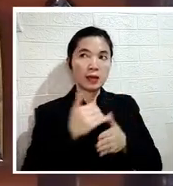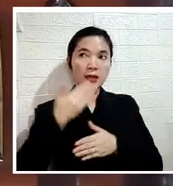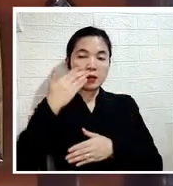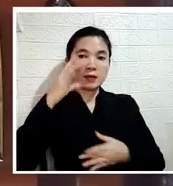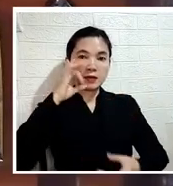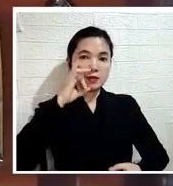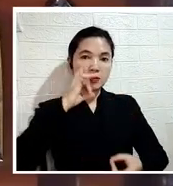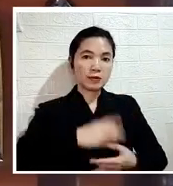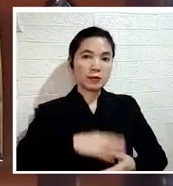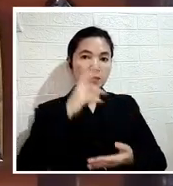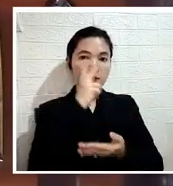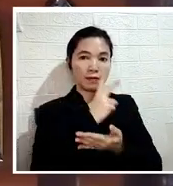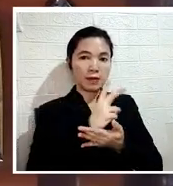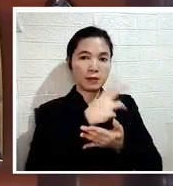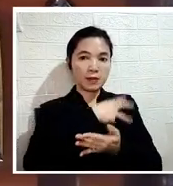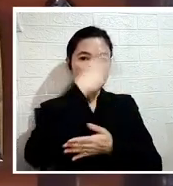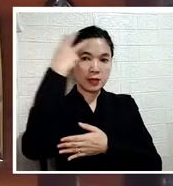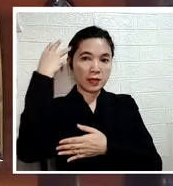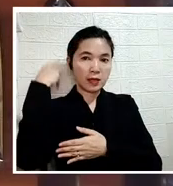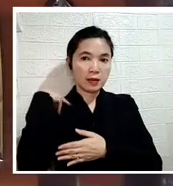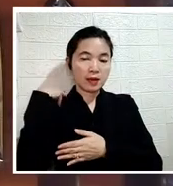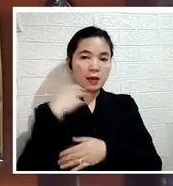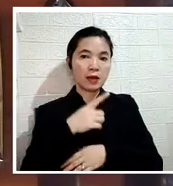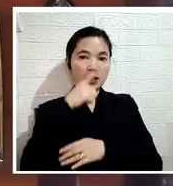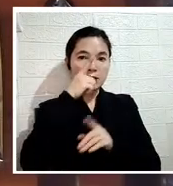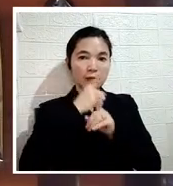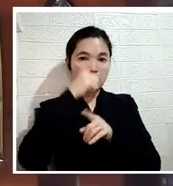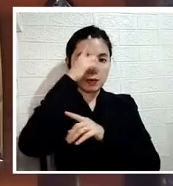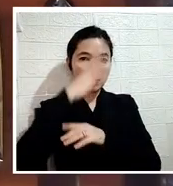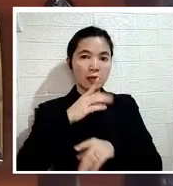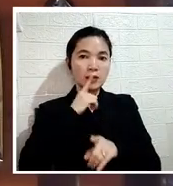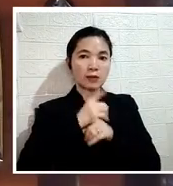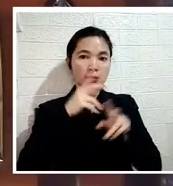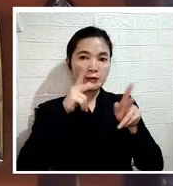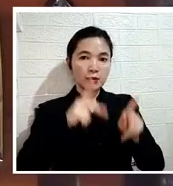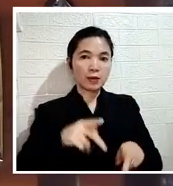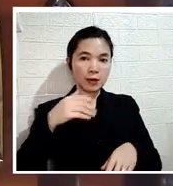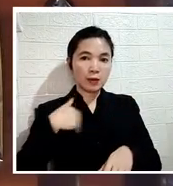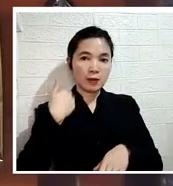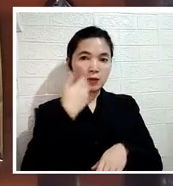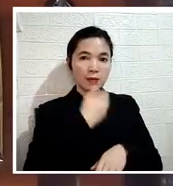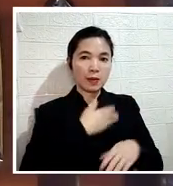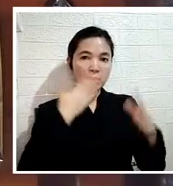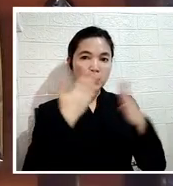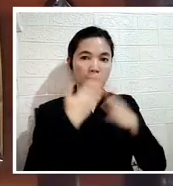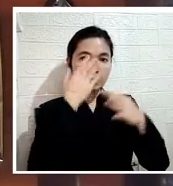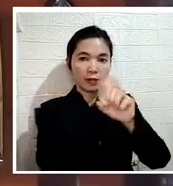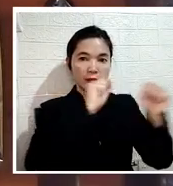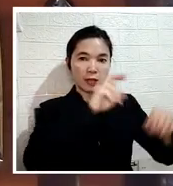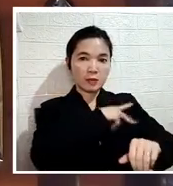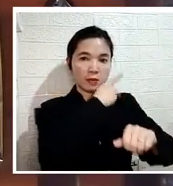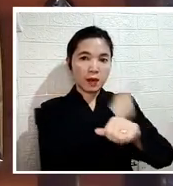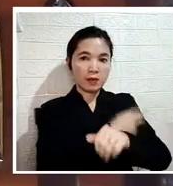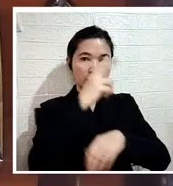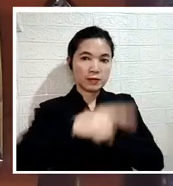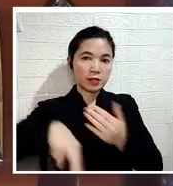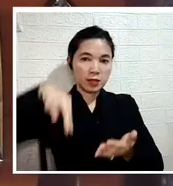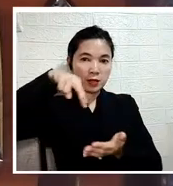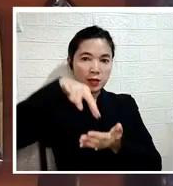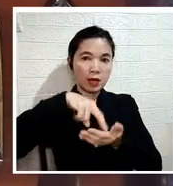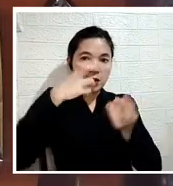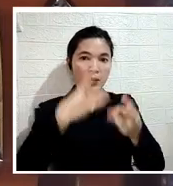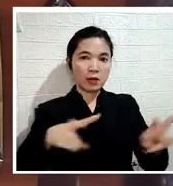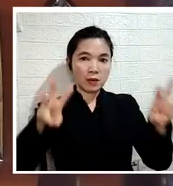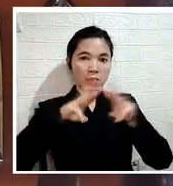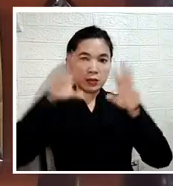Virgin Mary is true God and true man, we may, through the saving power of his resurrection, merit to attain